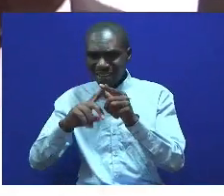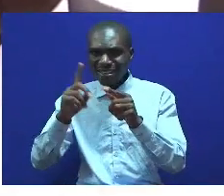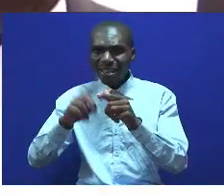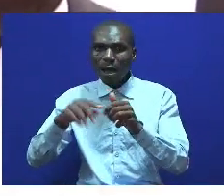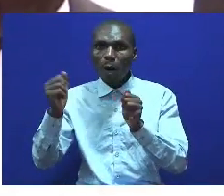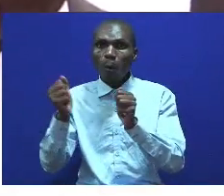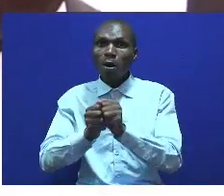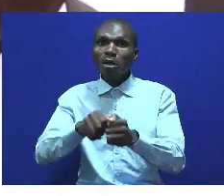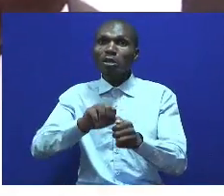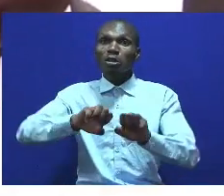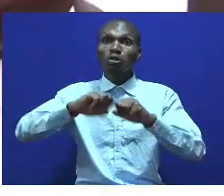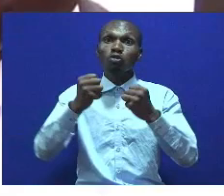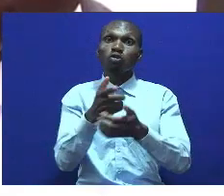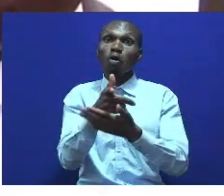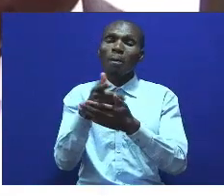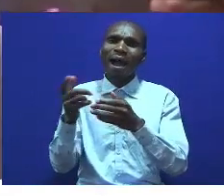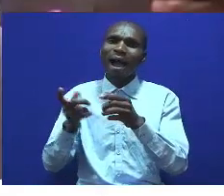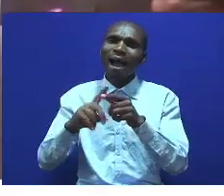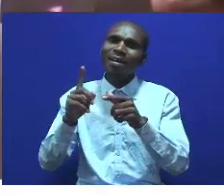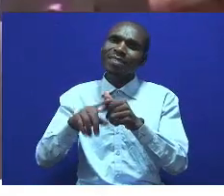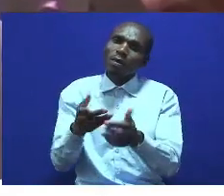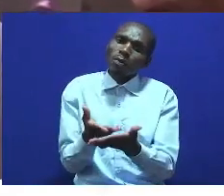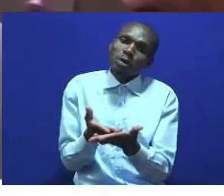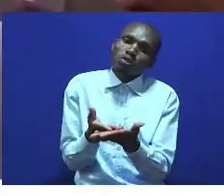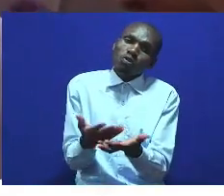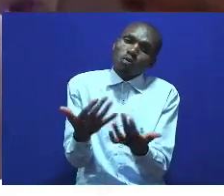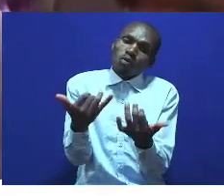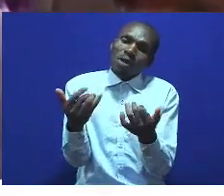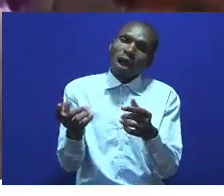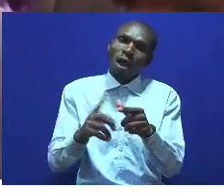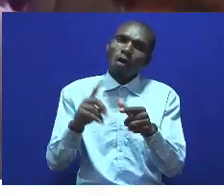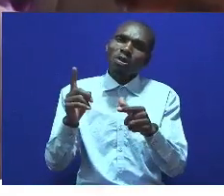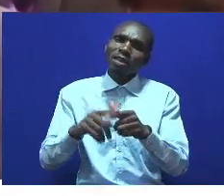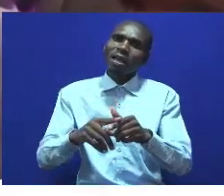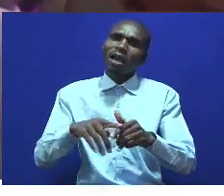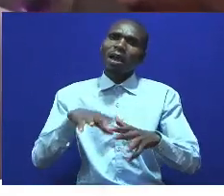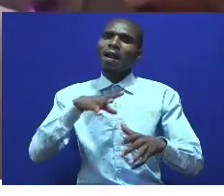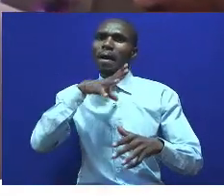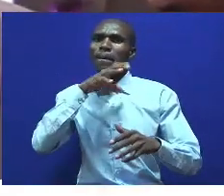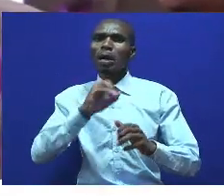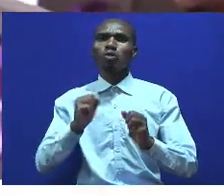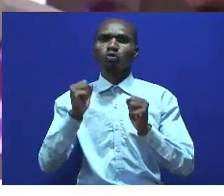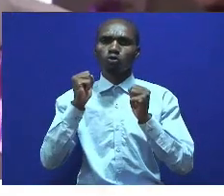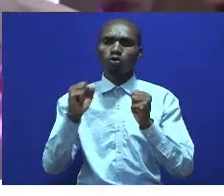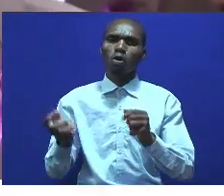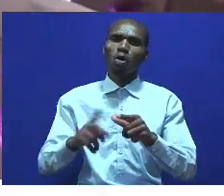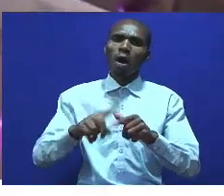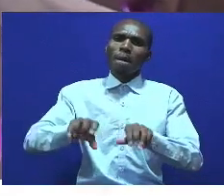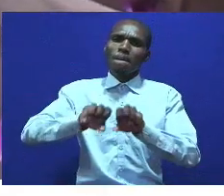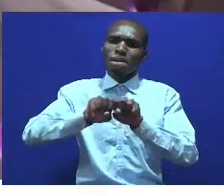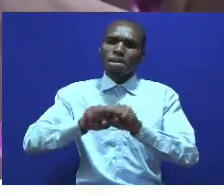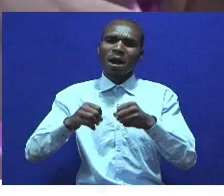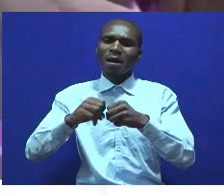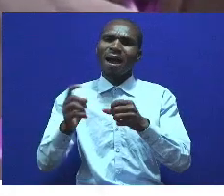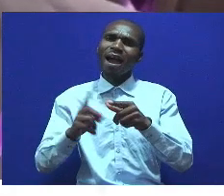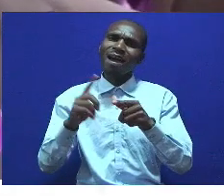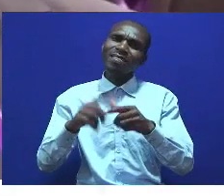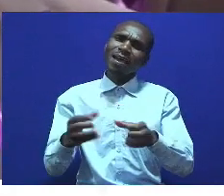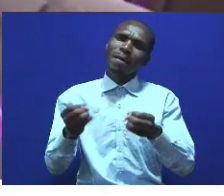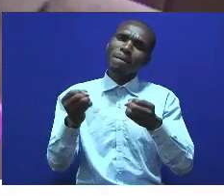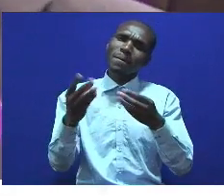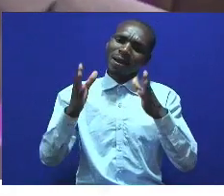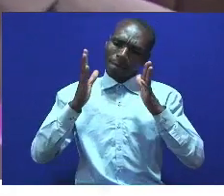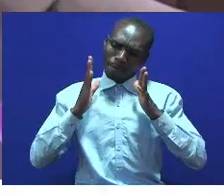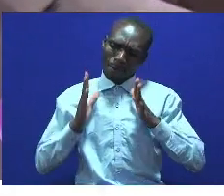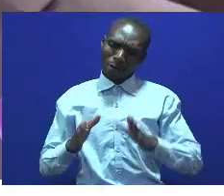social media, but we wish to lay them out here. Armed men stormed the meeting with gunshots, rending the air. Many people were injured in